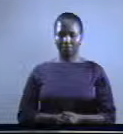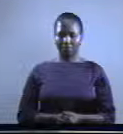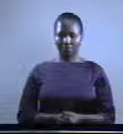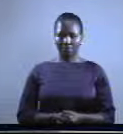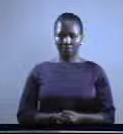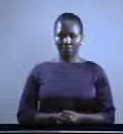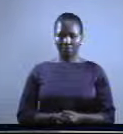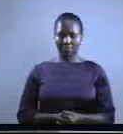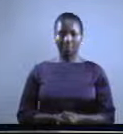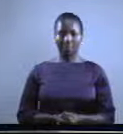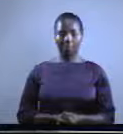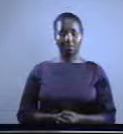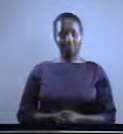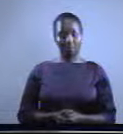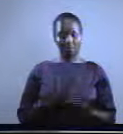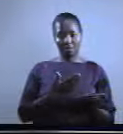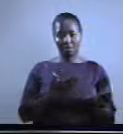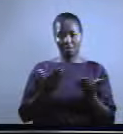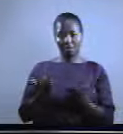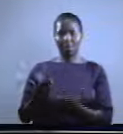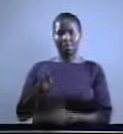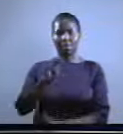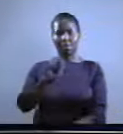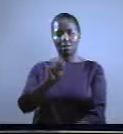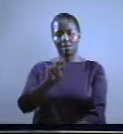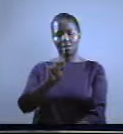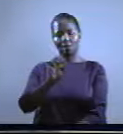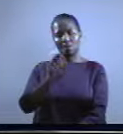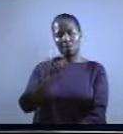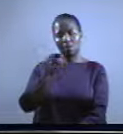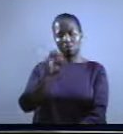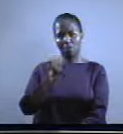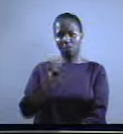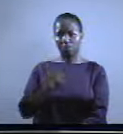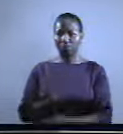Thank you, Honourable Member. Honourable Nkomo.